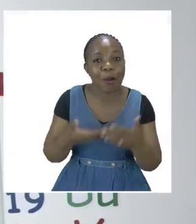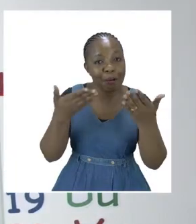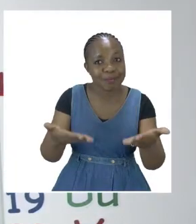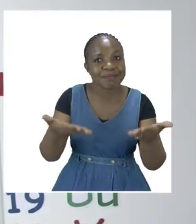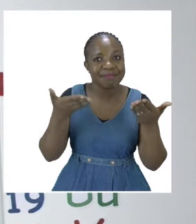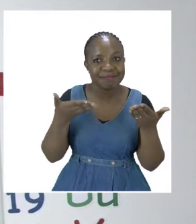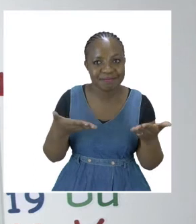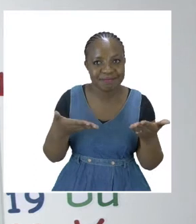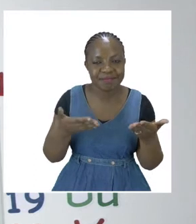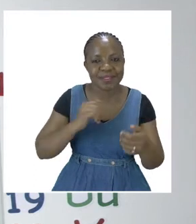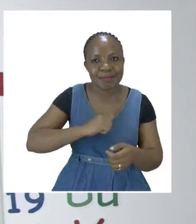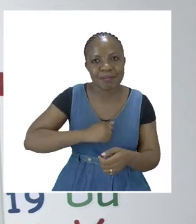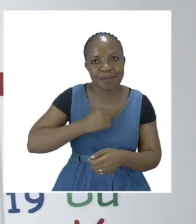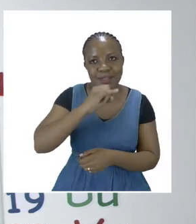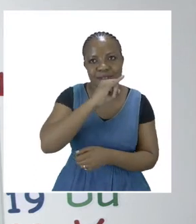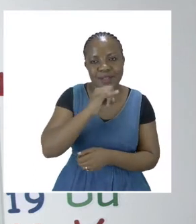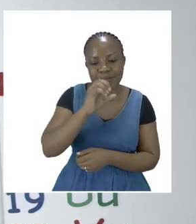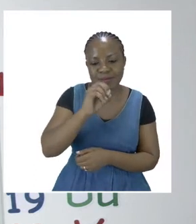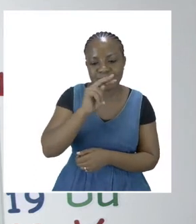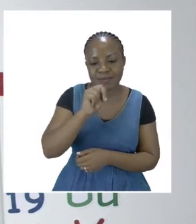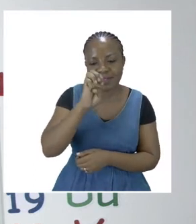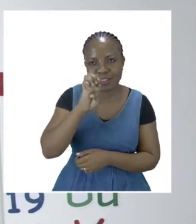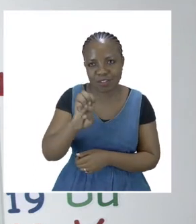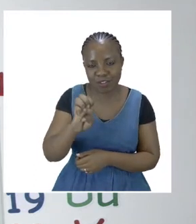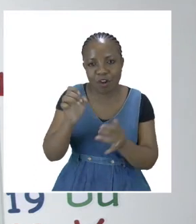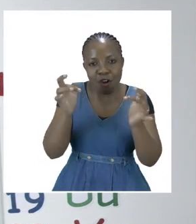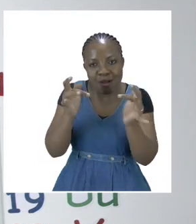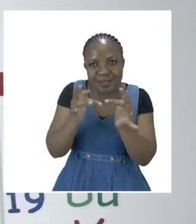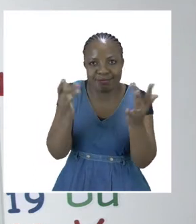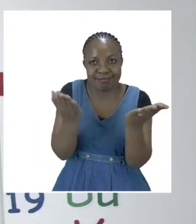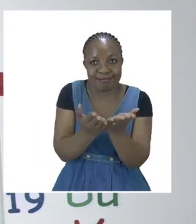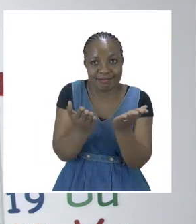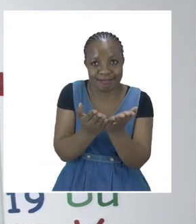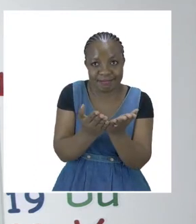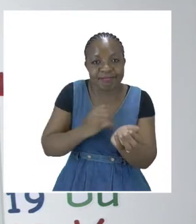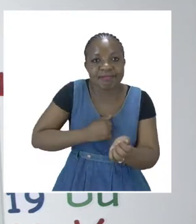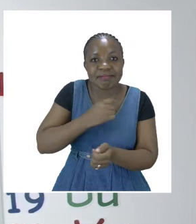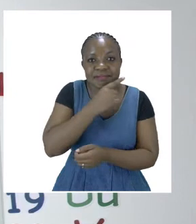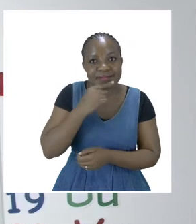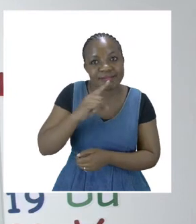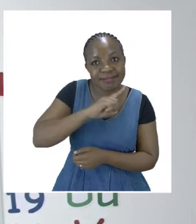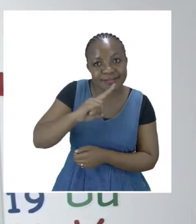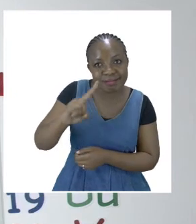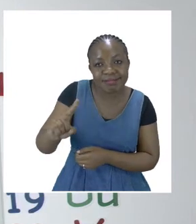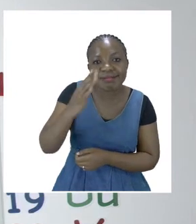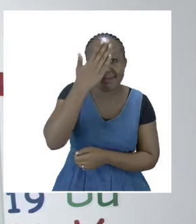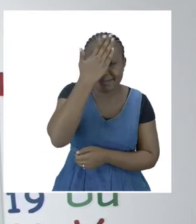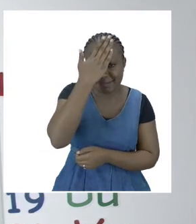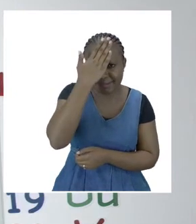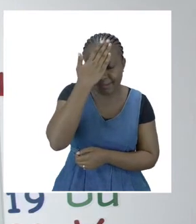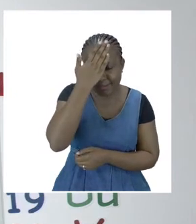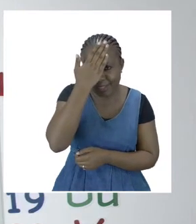Welcome to My Zone Online School. My name is Teacher Mutsa. Get your education